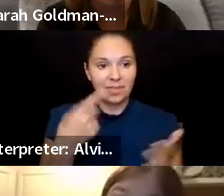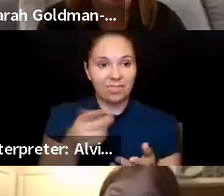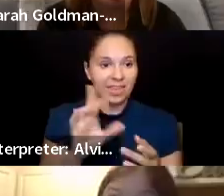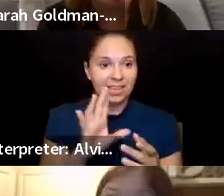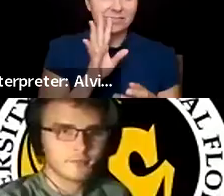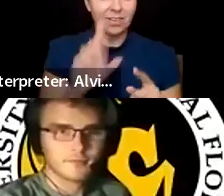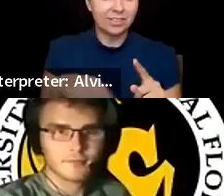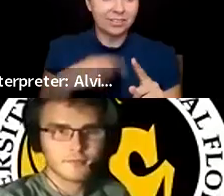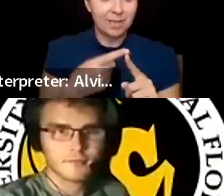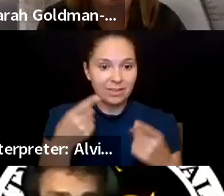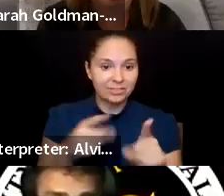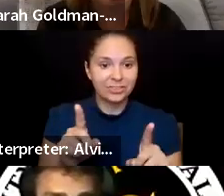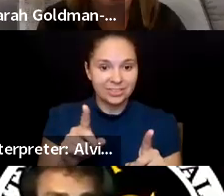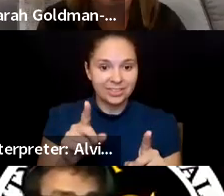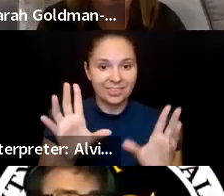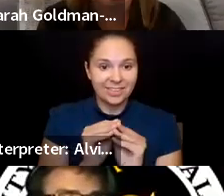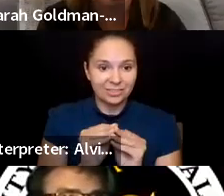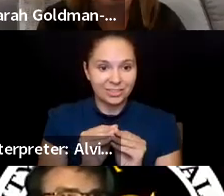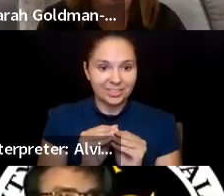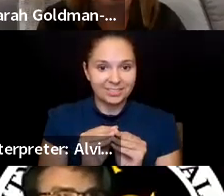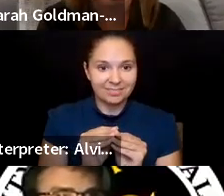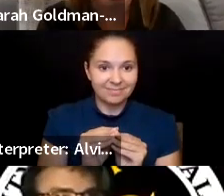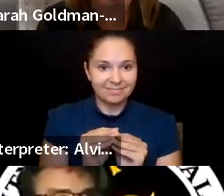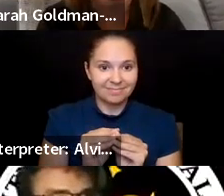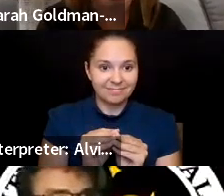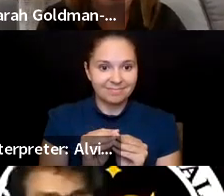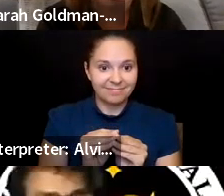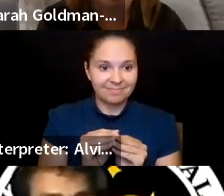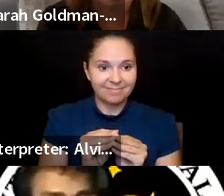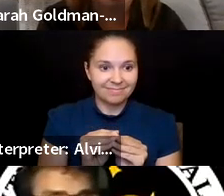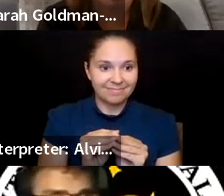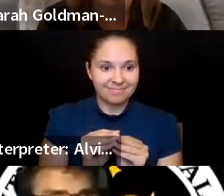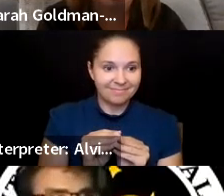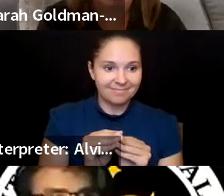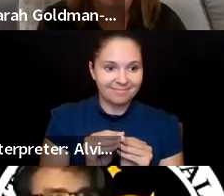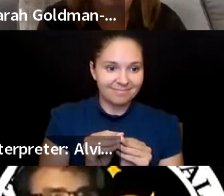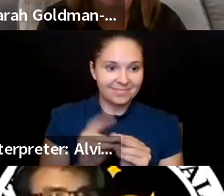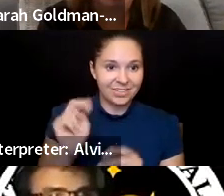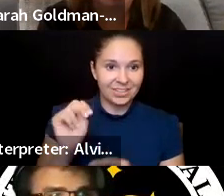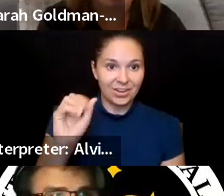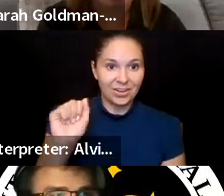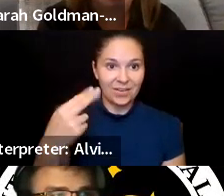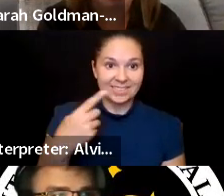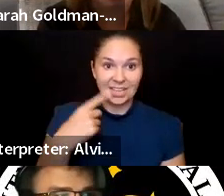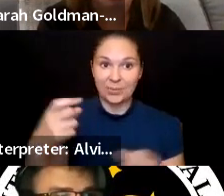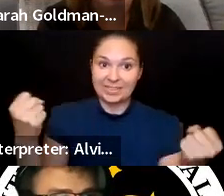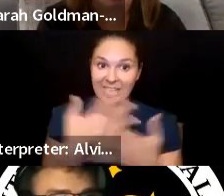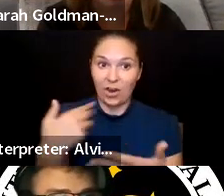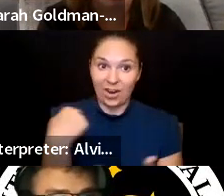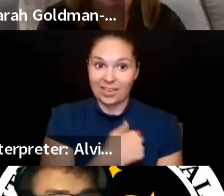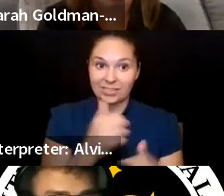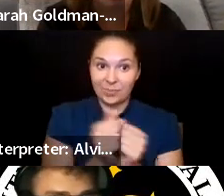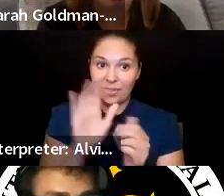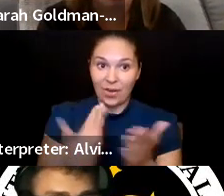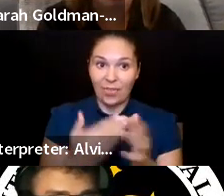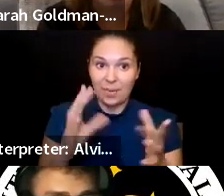about during the session. You honestly, you scared us a bit, Abby, with all of the